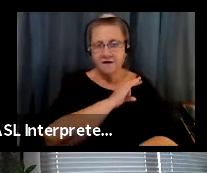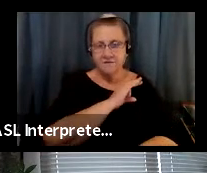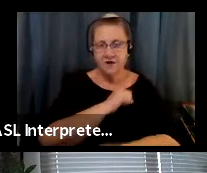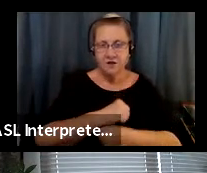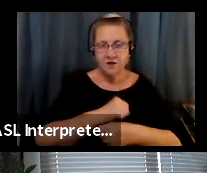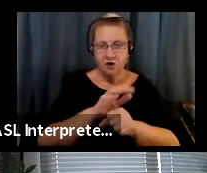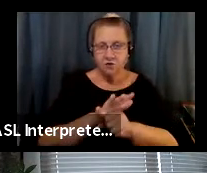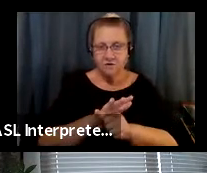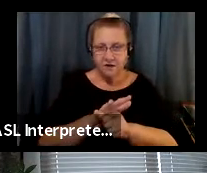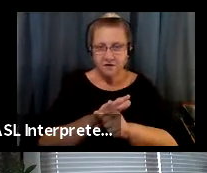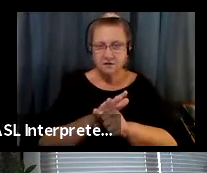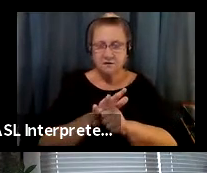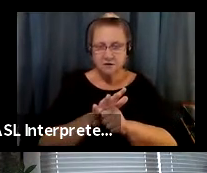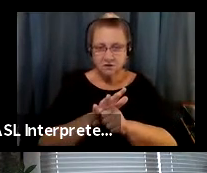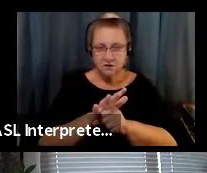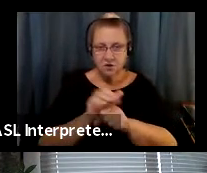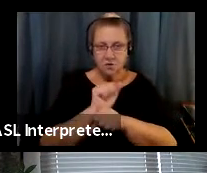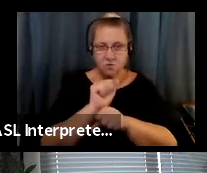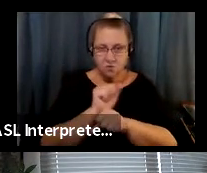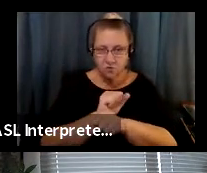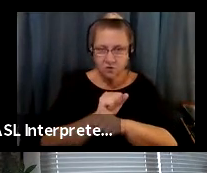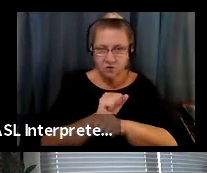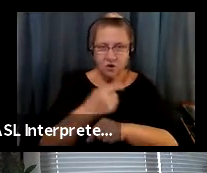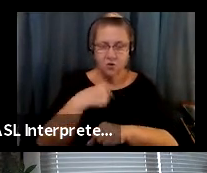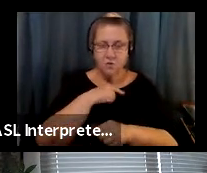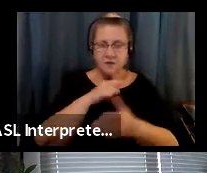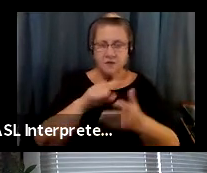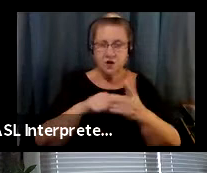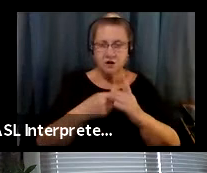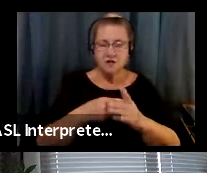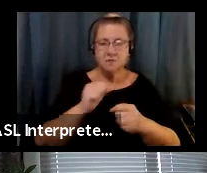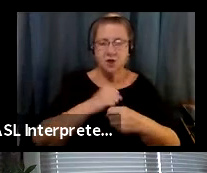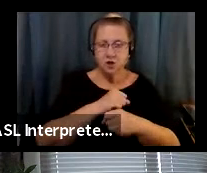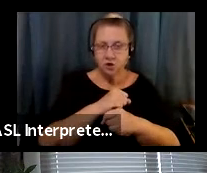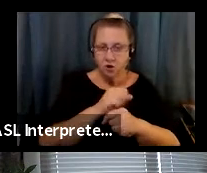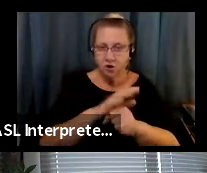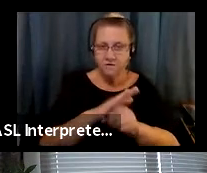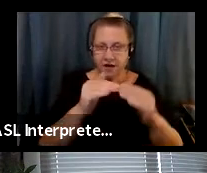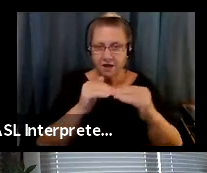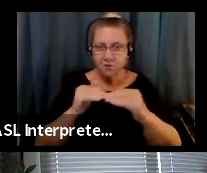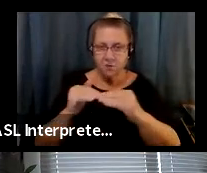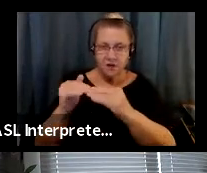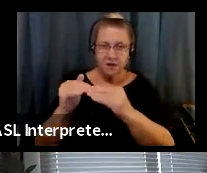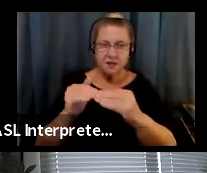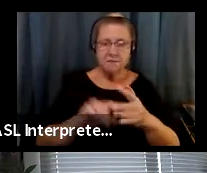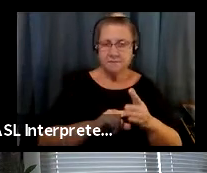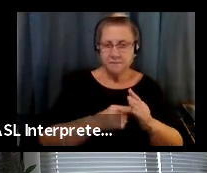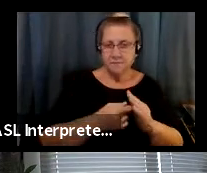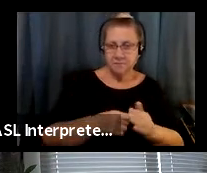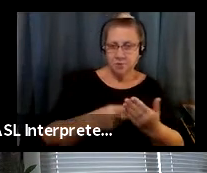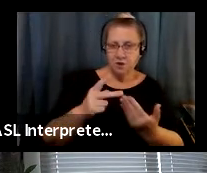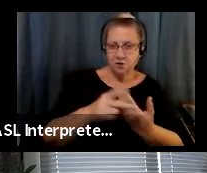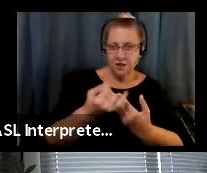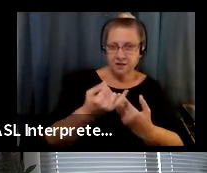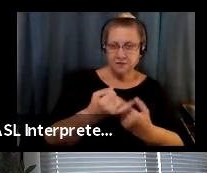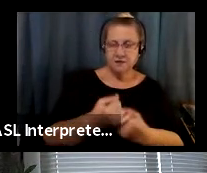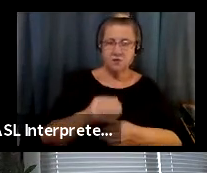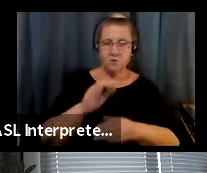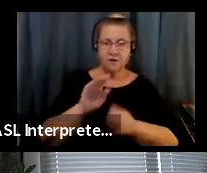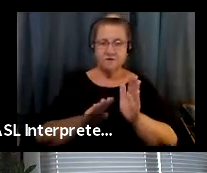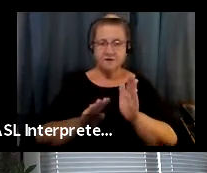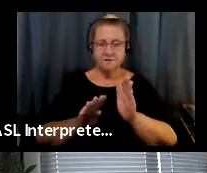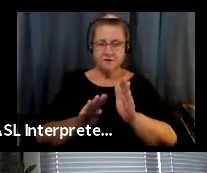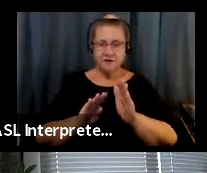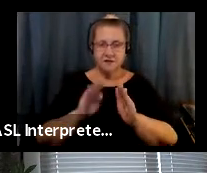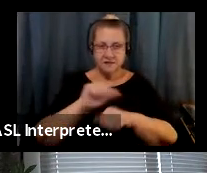state level. We funded some COVID equity pilot projects in impacted communities and co-designed the equity playbook that's highlighted